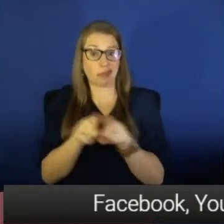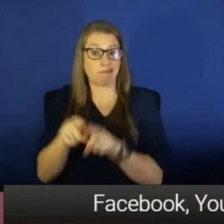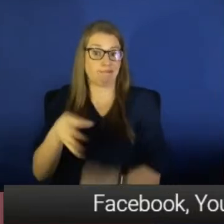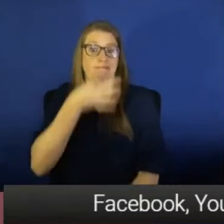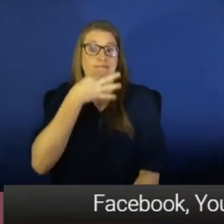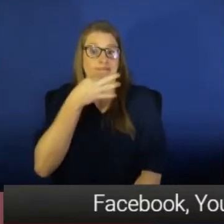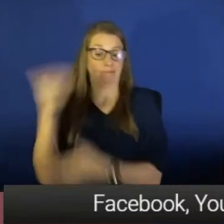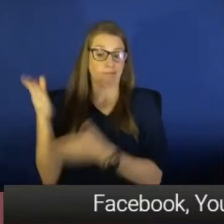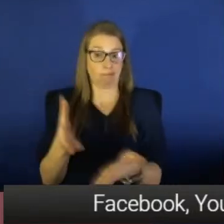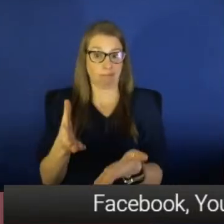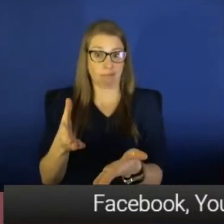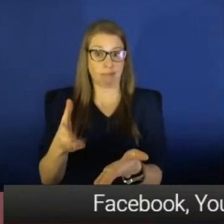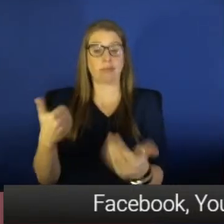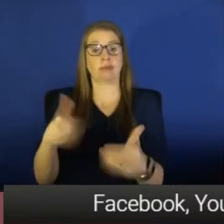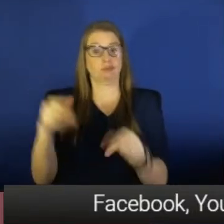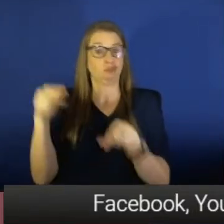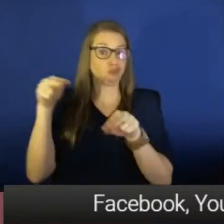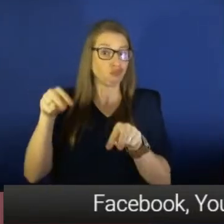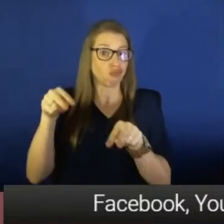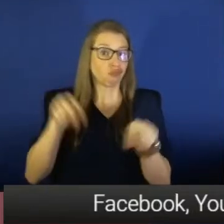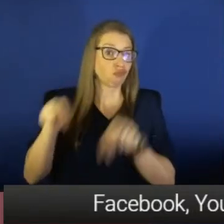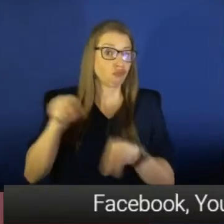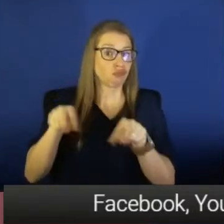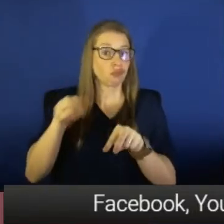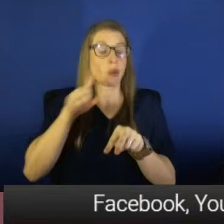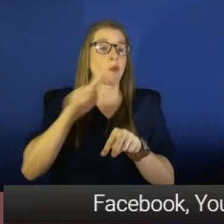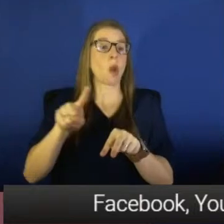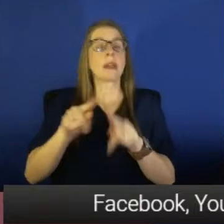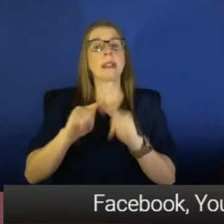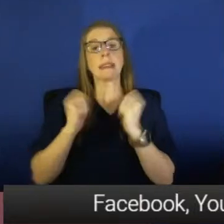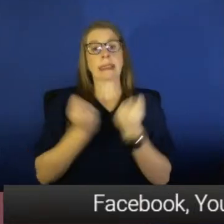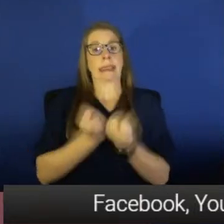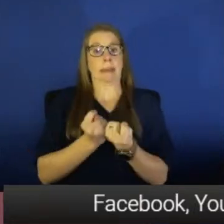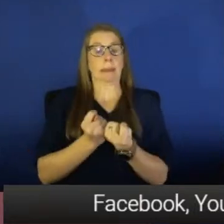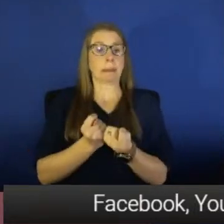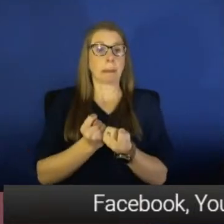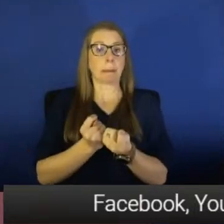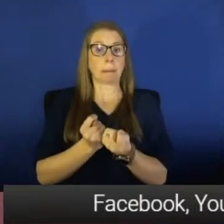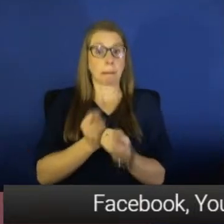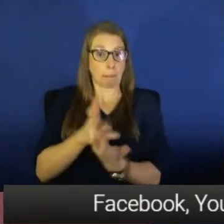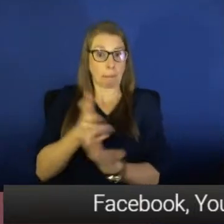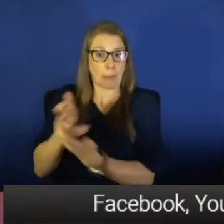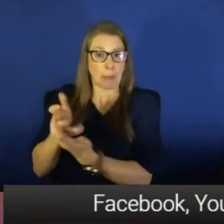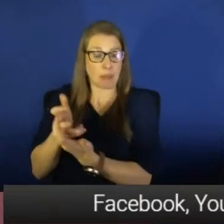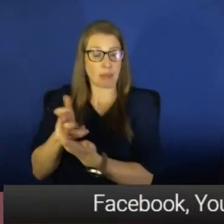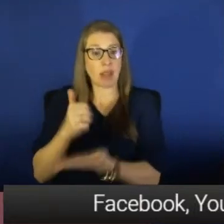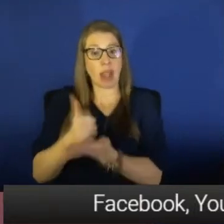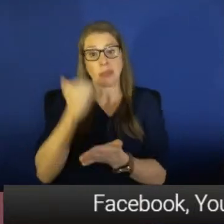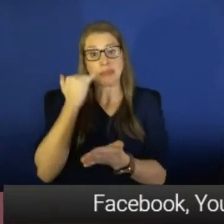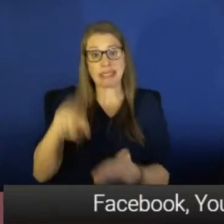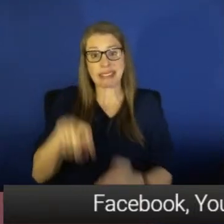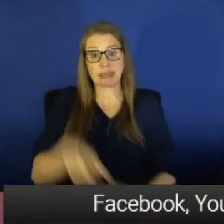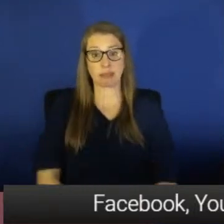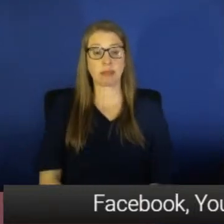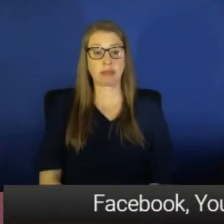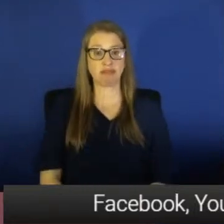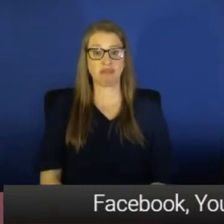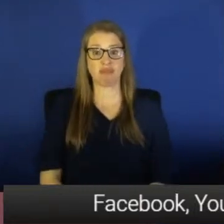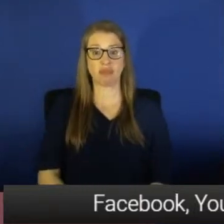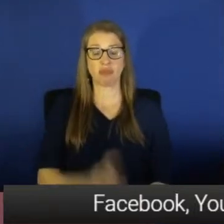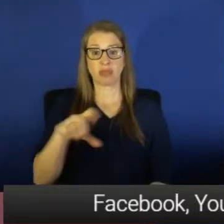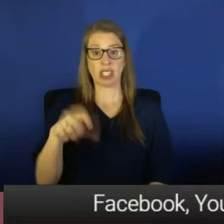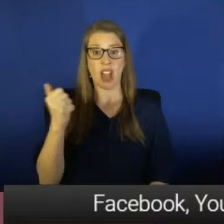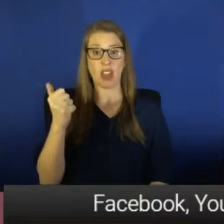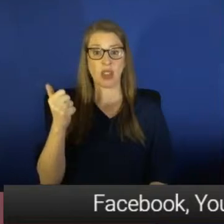and providing incredible oversight for our team in a way that really, not sure it's been replicated anywhere else in the country at this